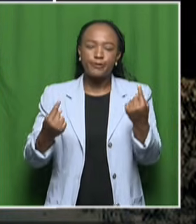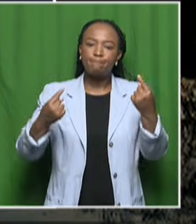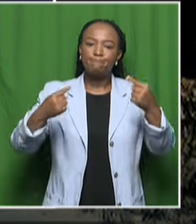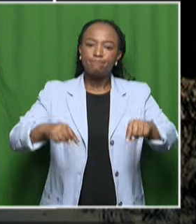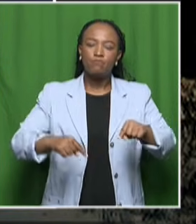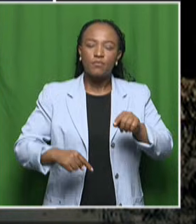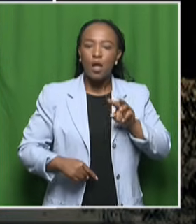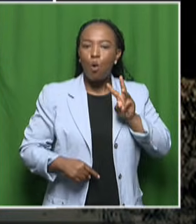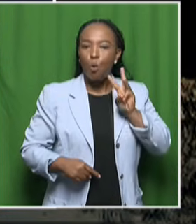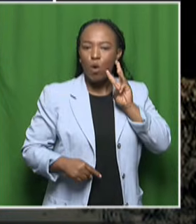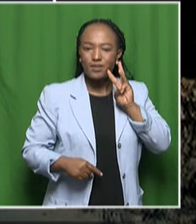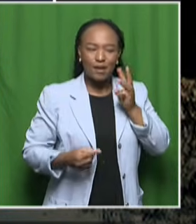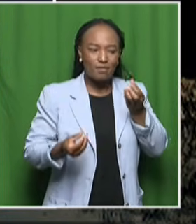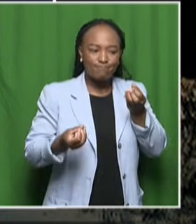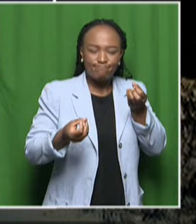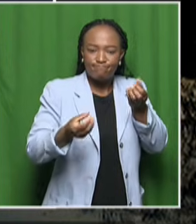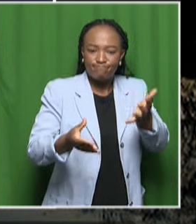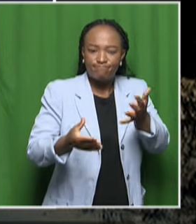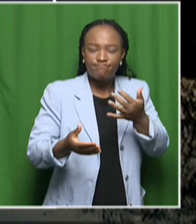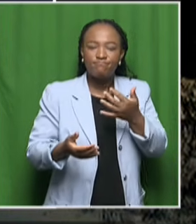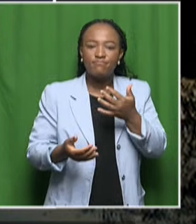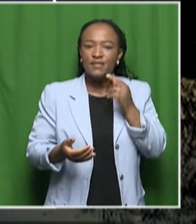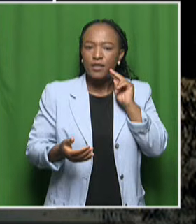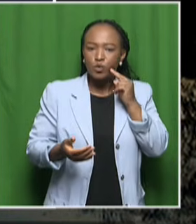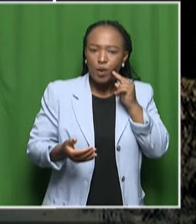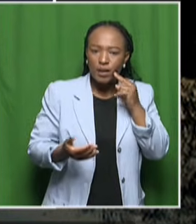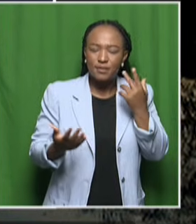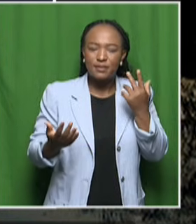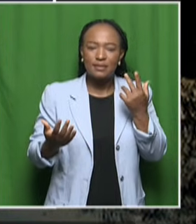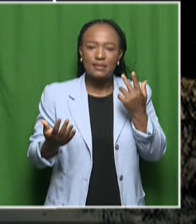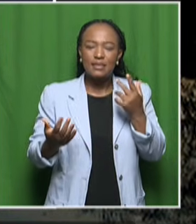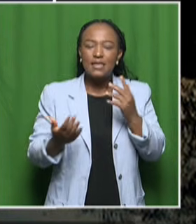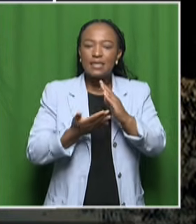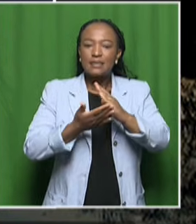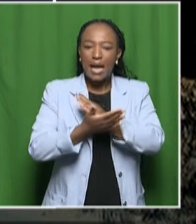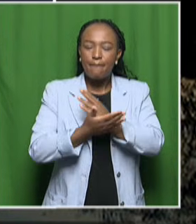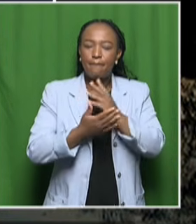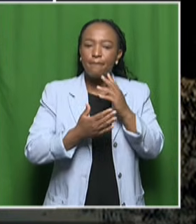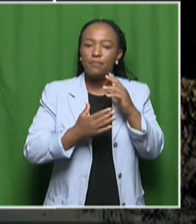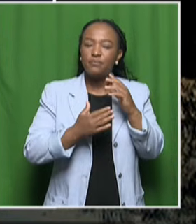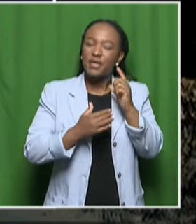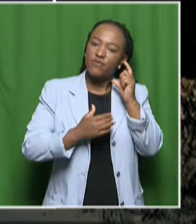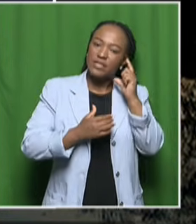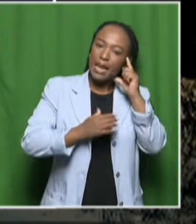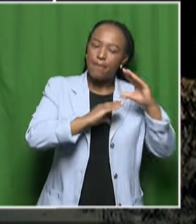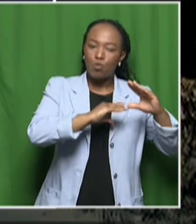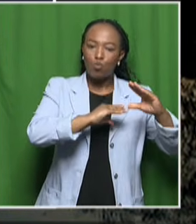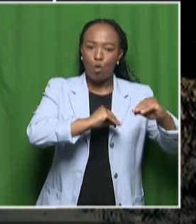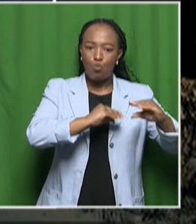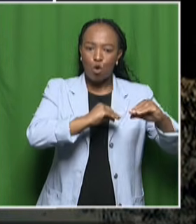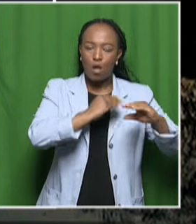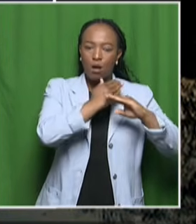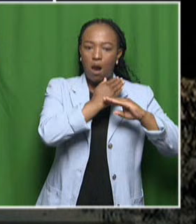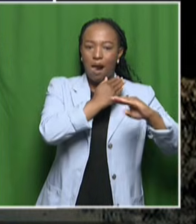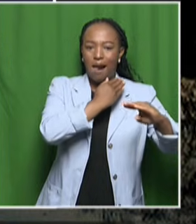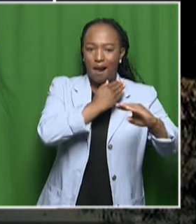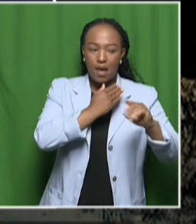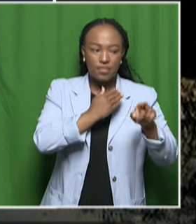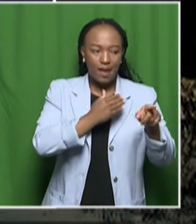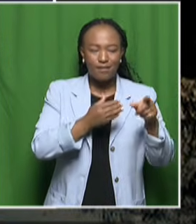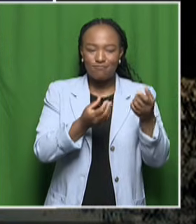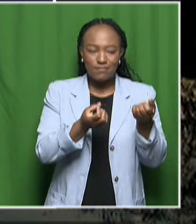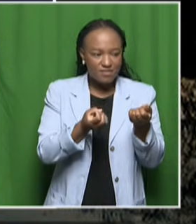water, even mattresses, because we know a lot of these firefighters come from out of town. They have volunteered their time and volunteered their